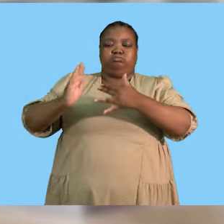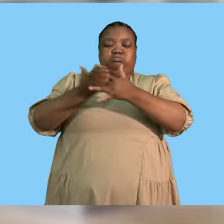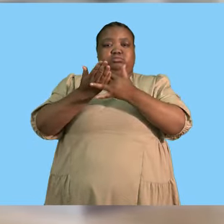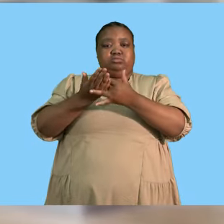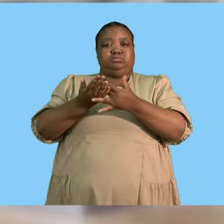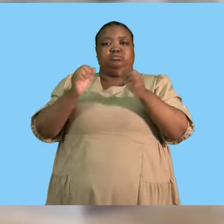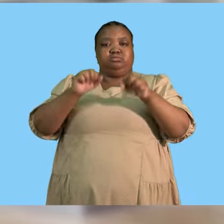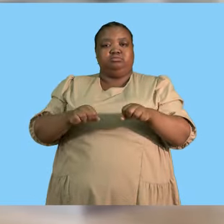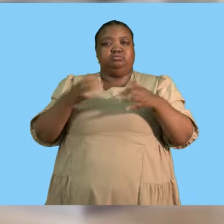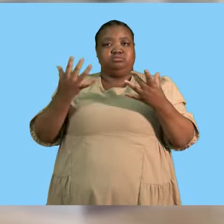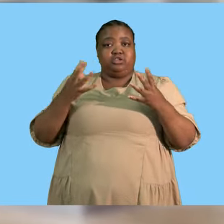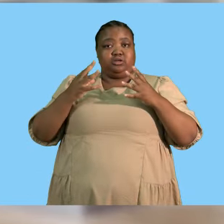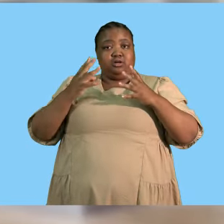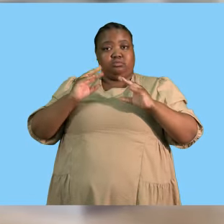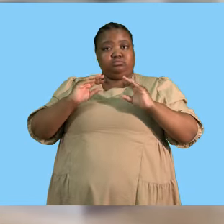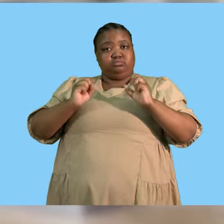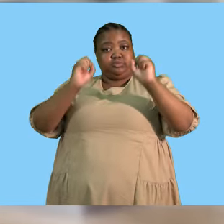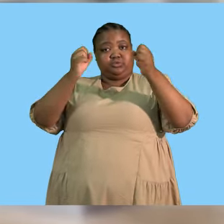an ad break where you can